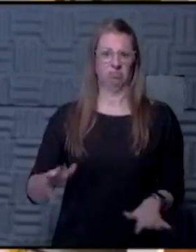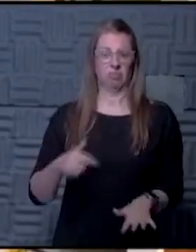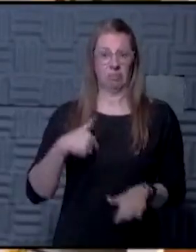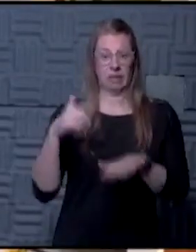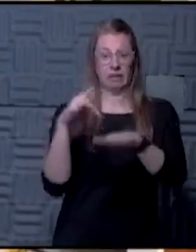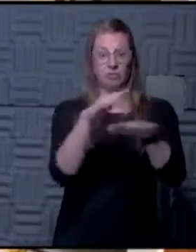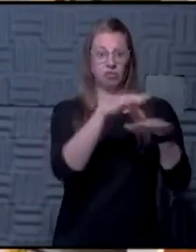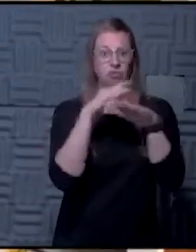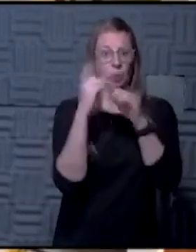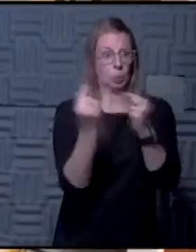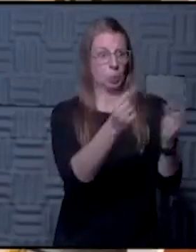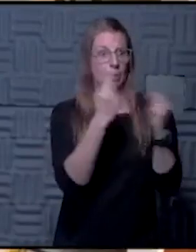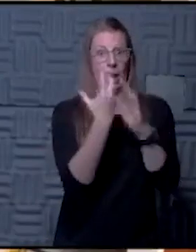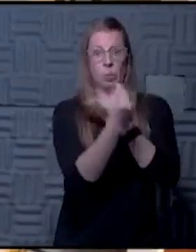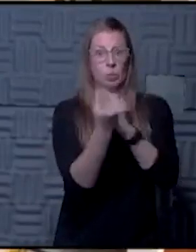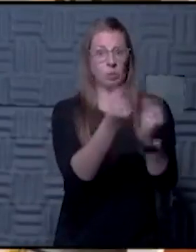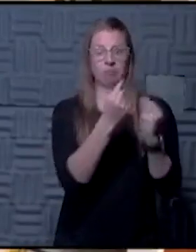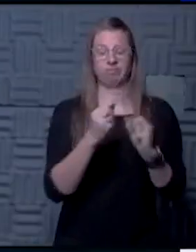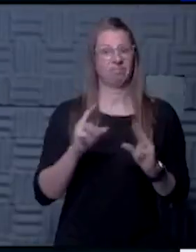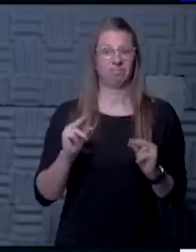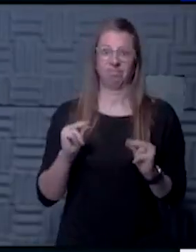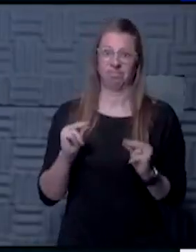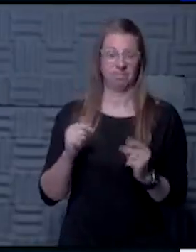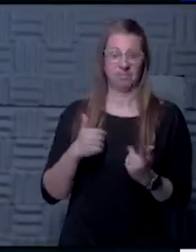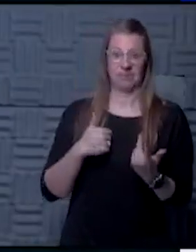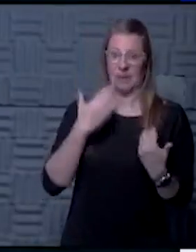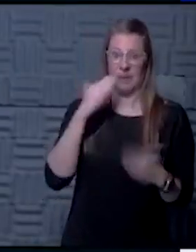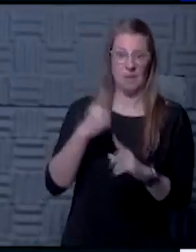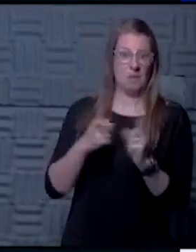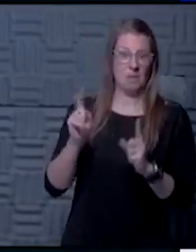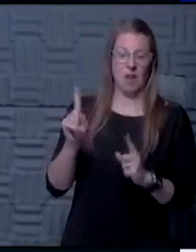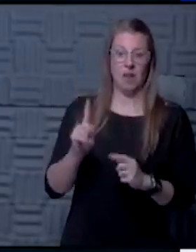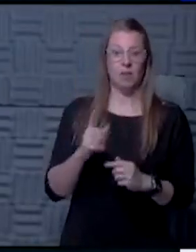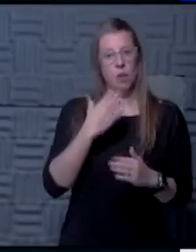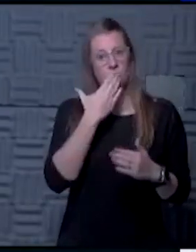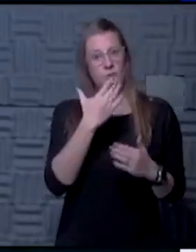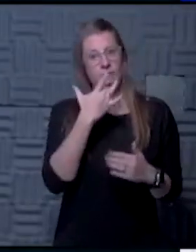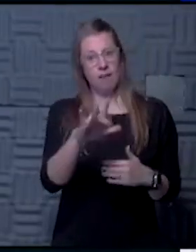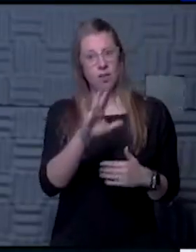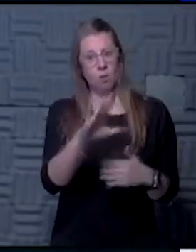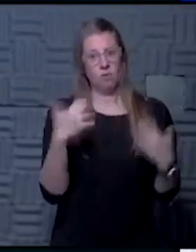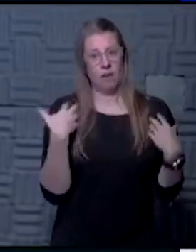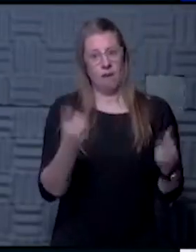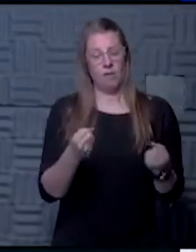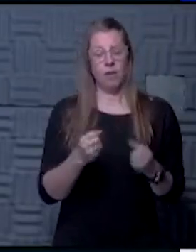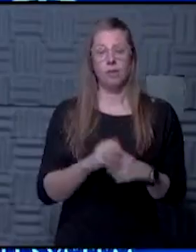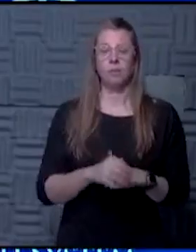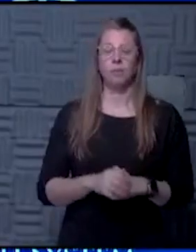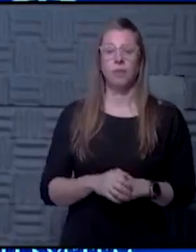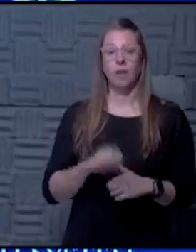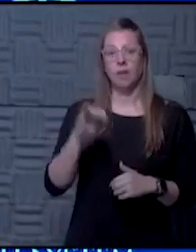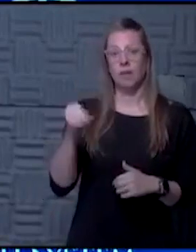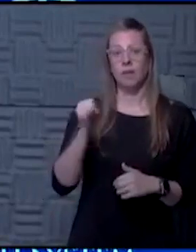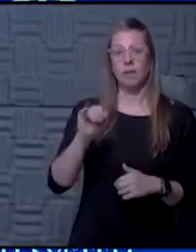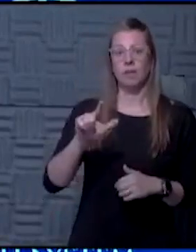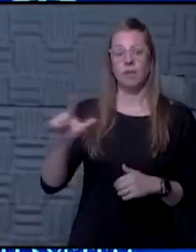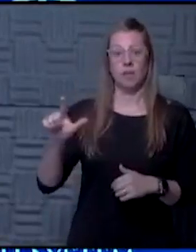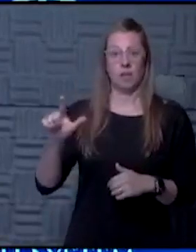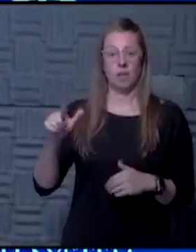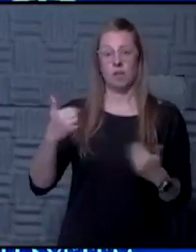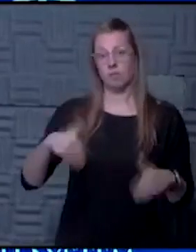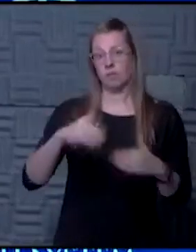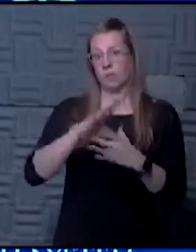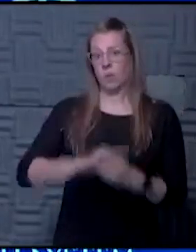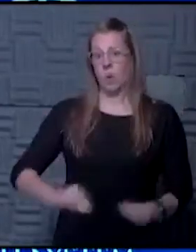So I don't know. Okay. Well, good luck on your recovery and on your journey. Jill, these are amazing. These are